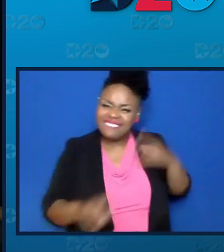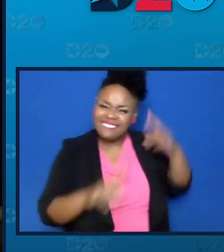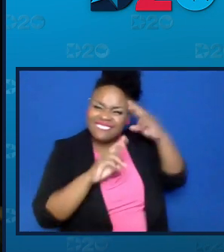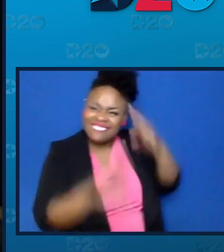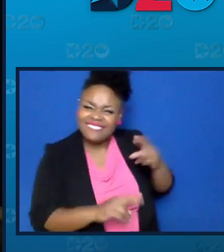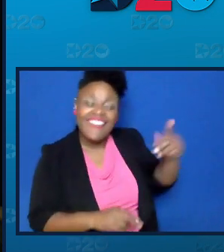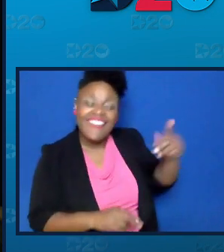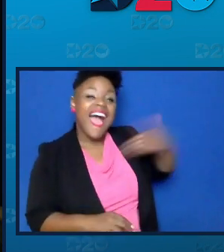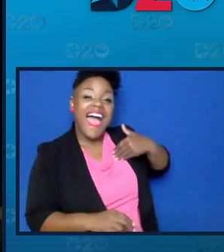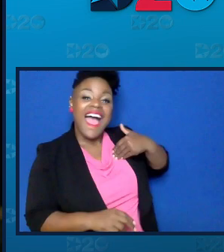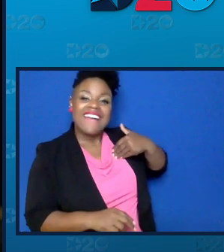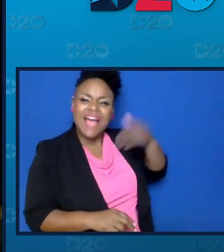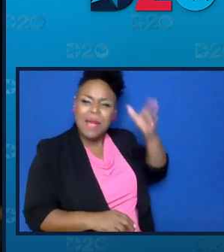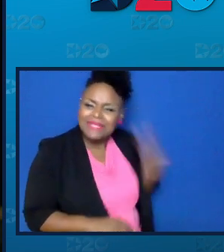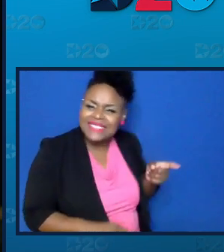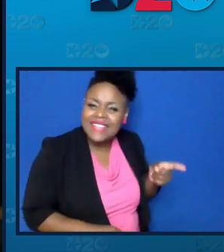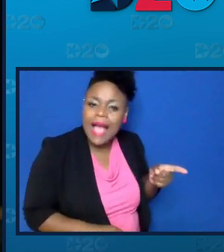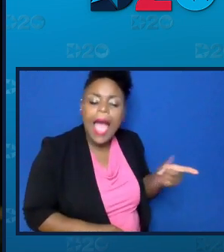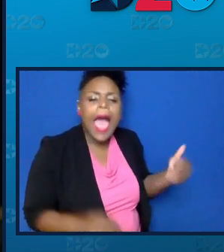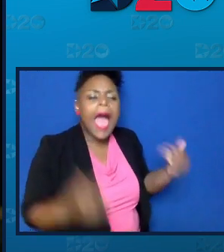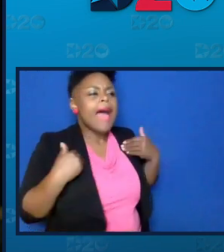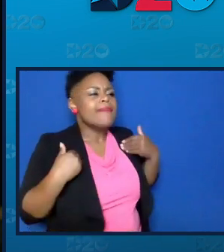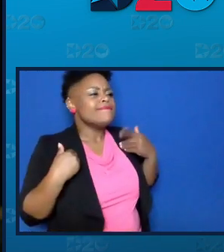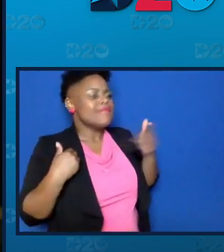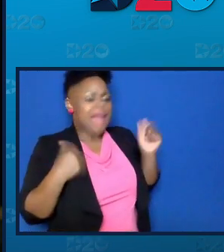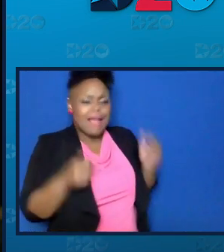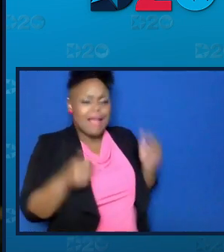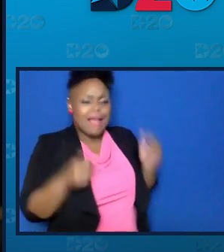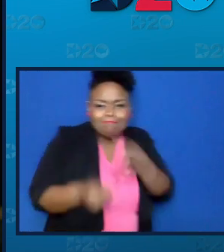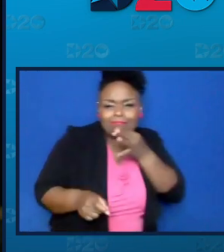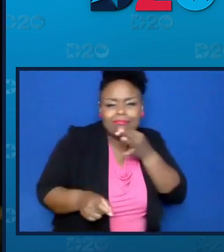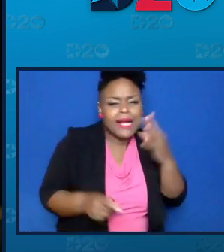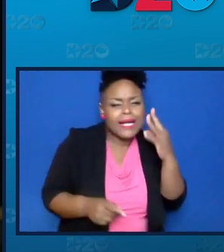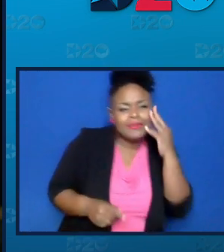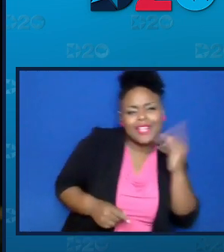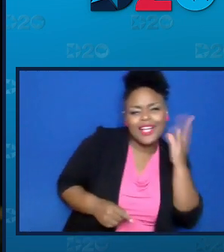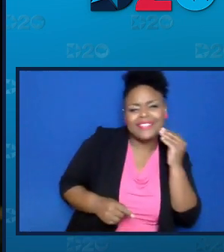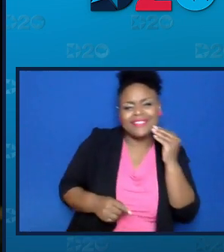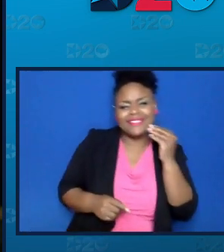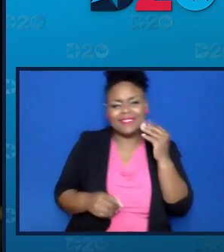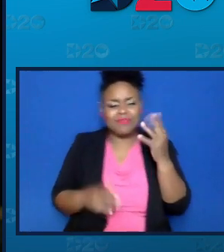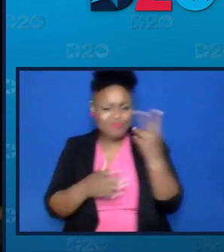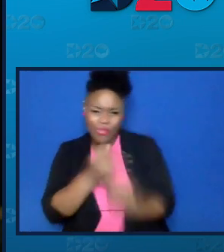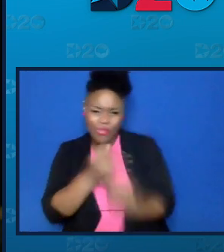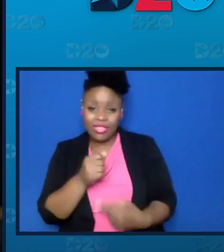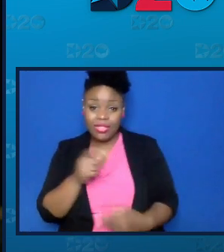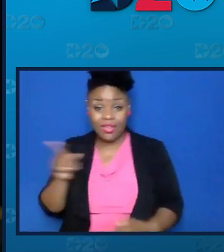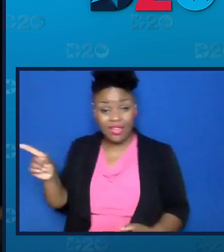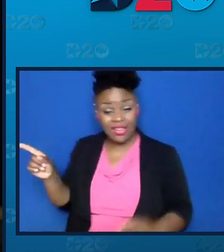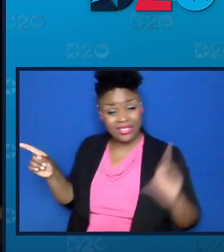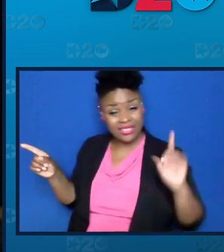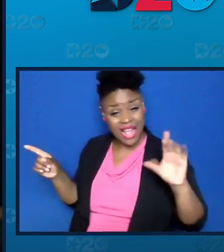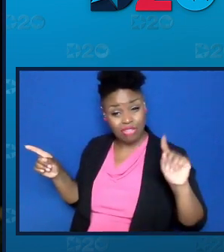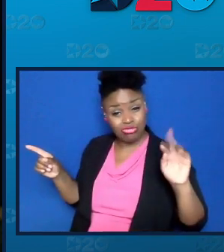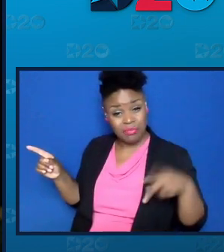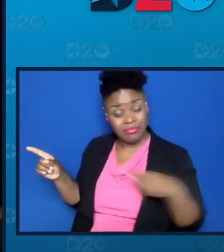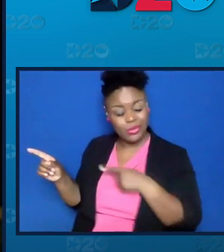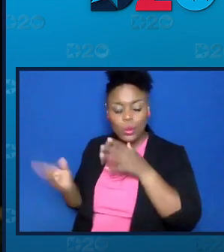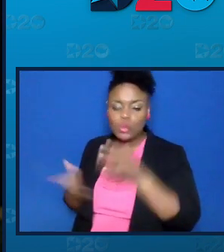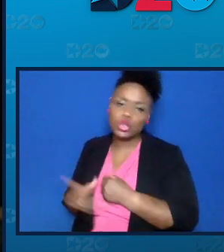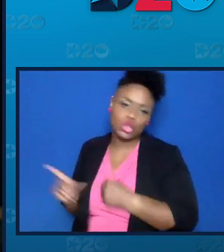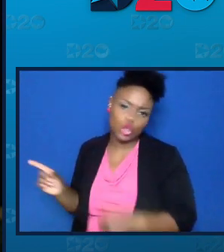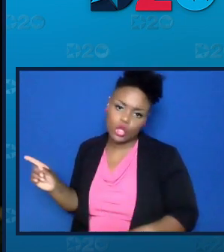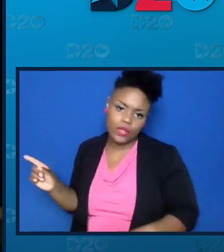from experience and from strength. Donald Trump doesn't deserve to call himself commander-in-chief for another 4 minutes, let alone